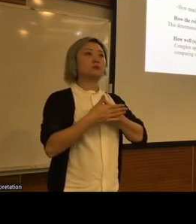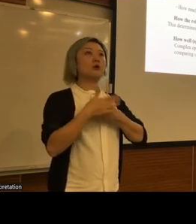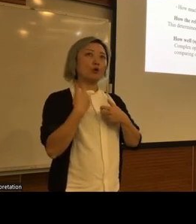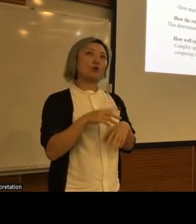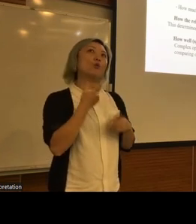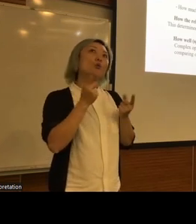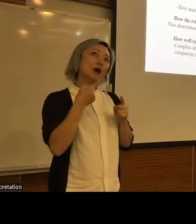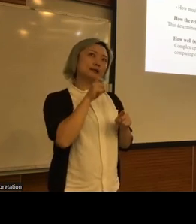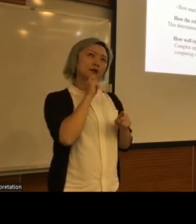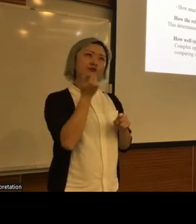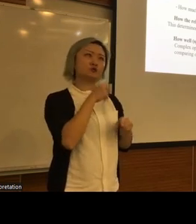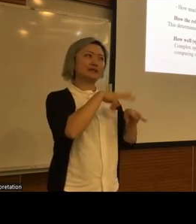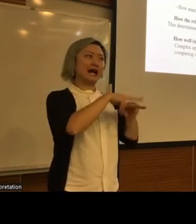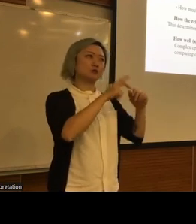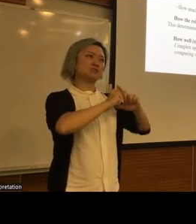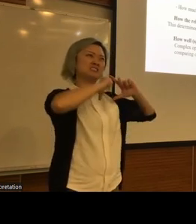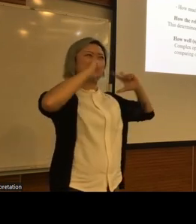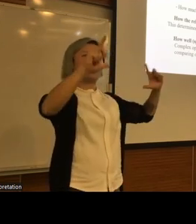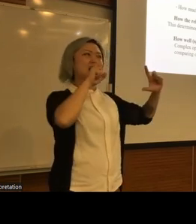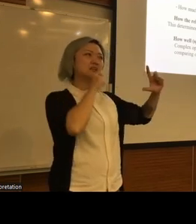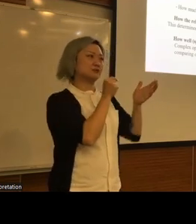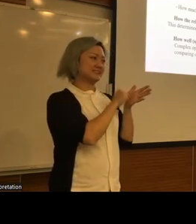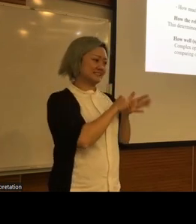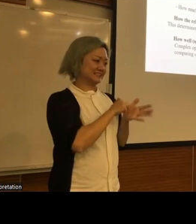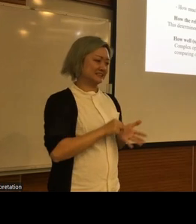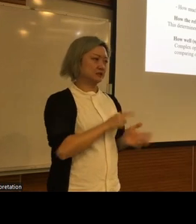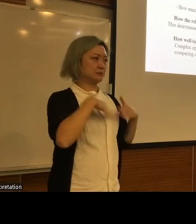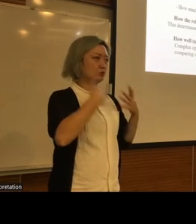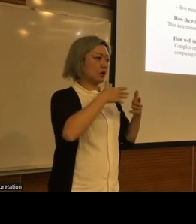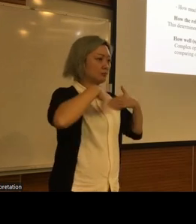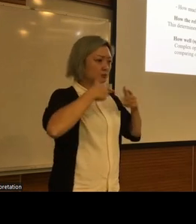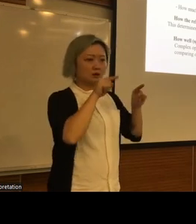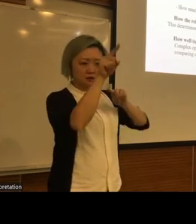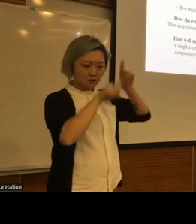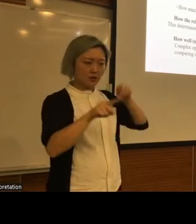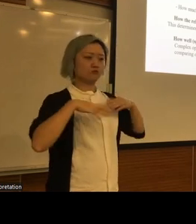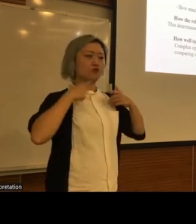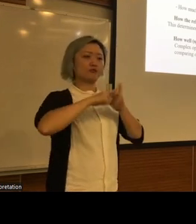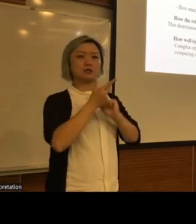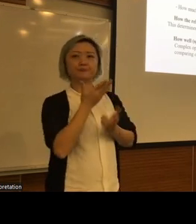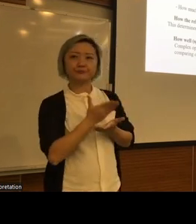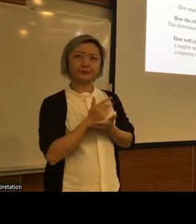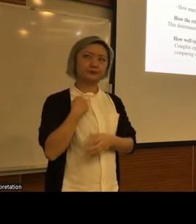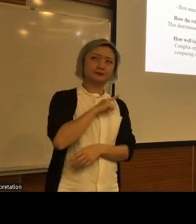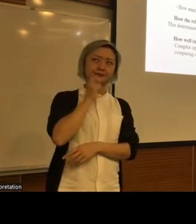China, than if you only have very standard, less information.